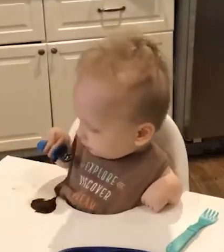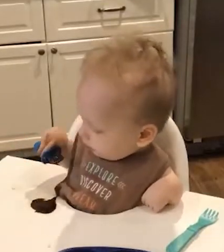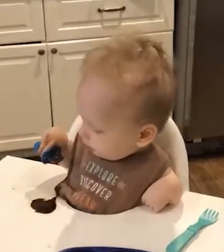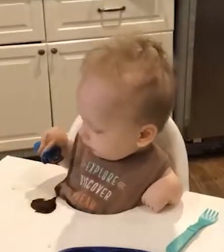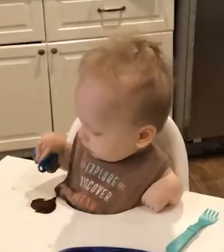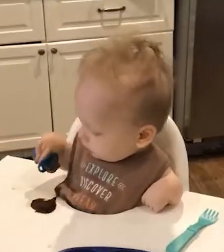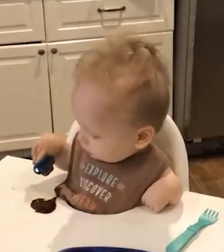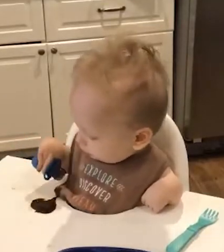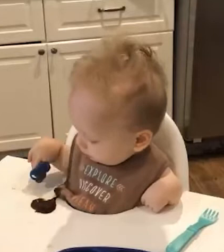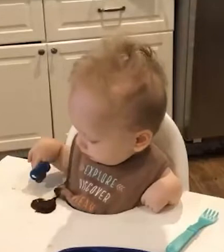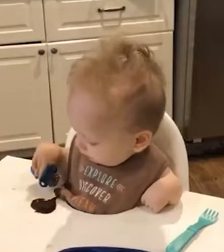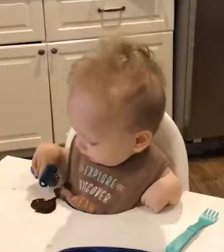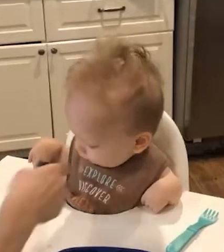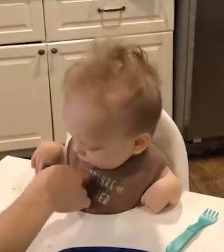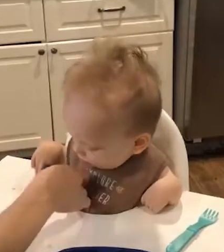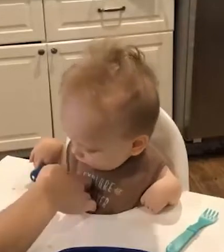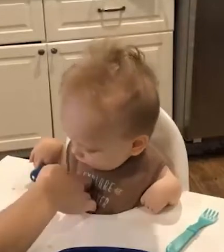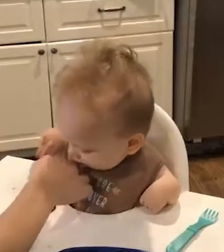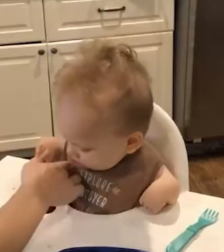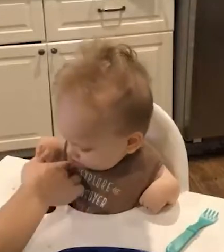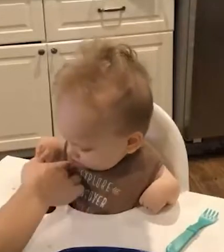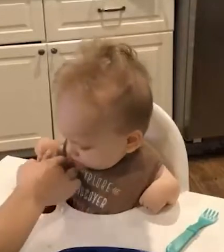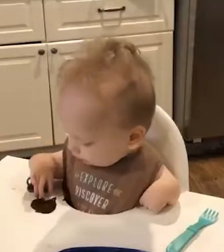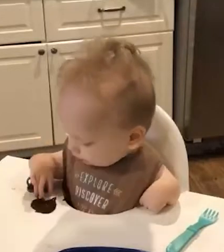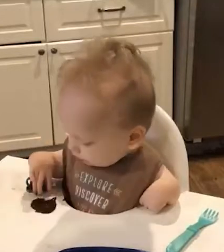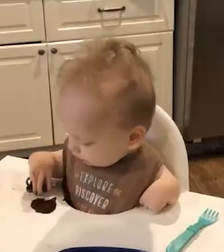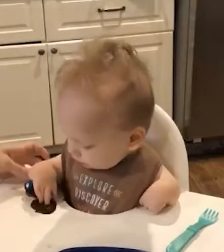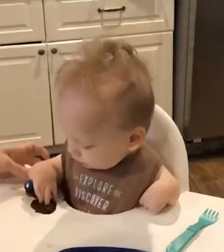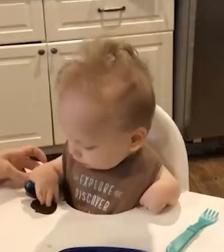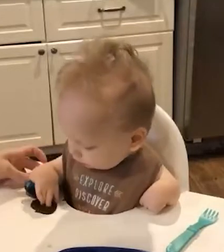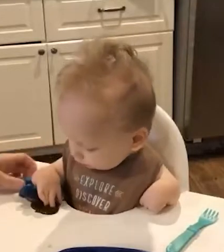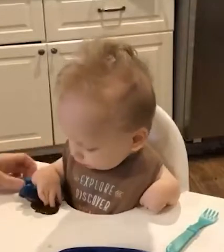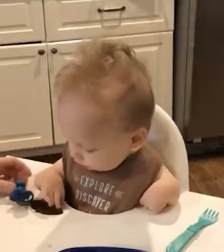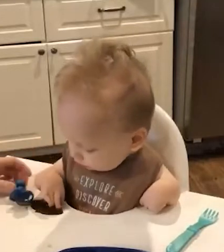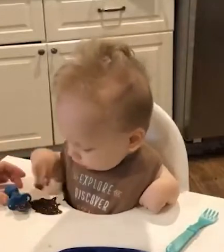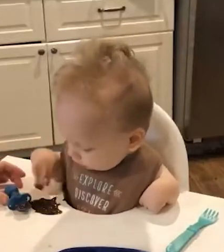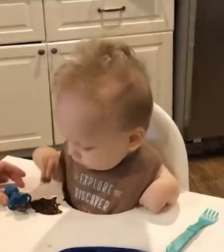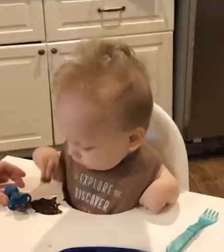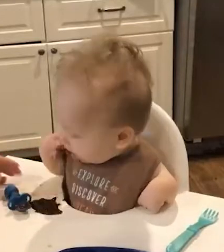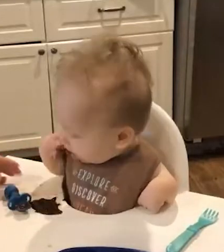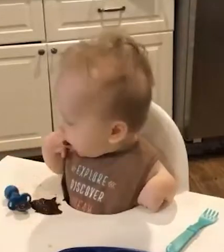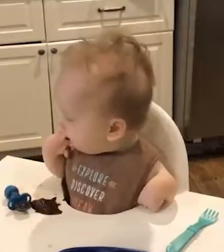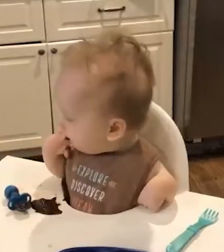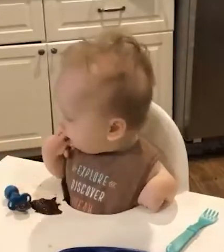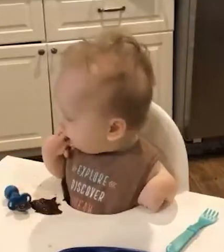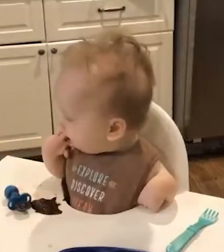Good job. You thinking about scooping it? Oh, do you wanna use your fingers?